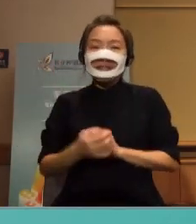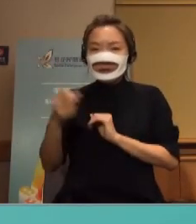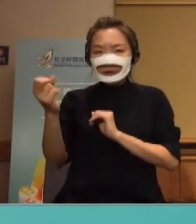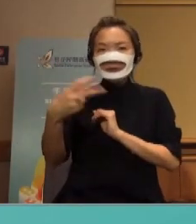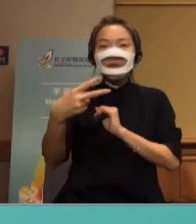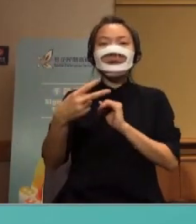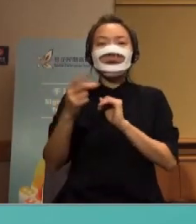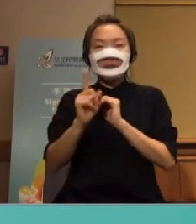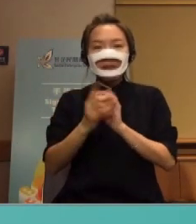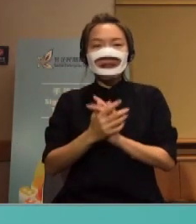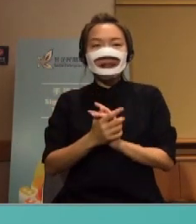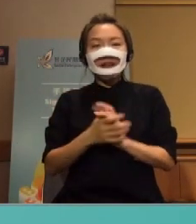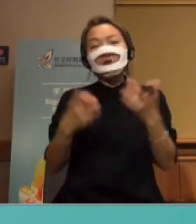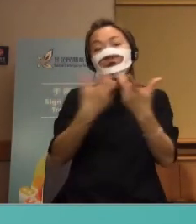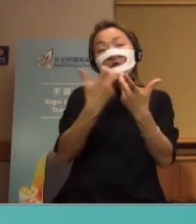each other.